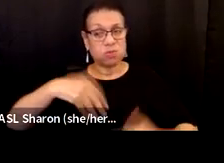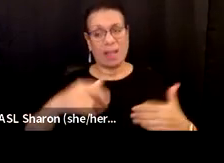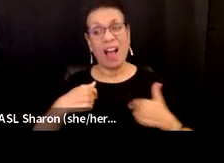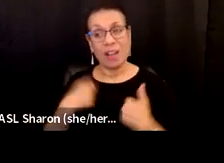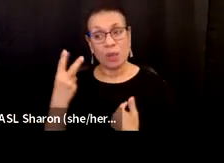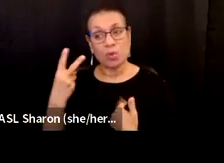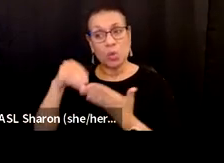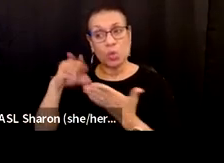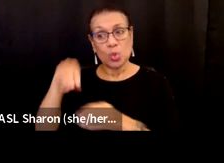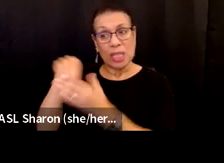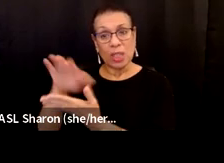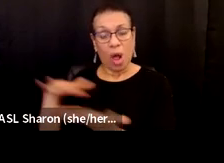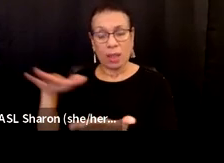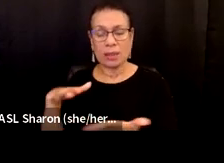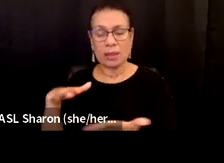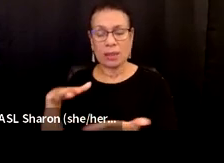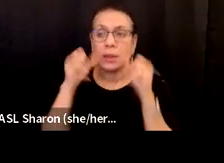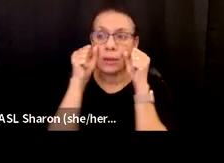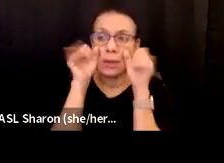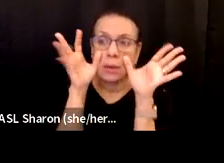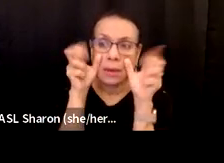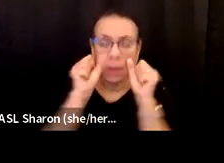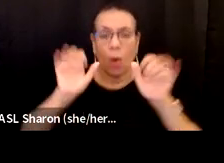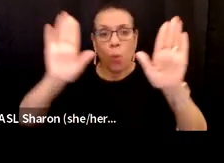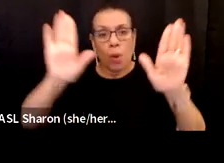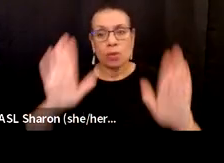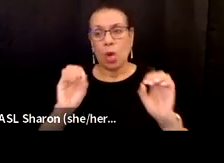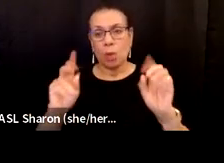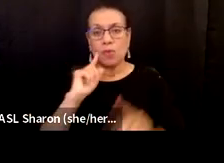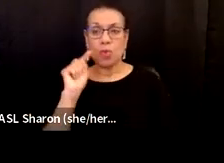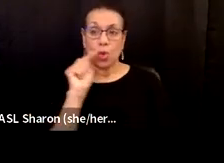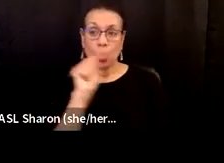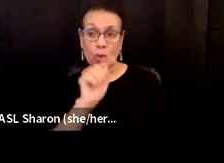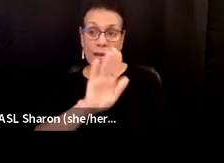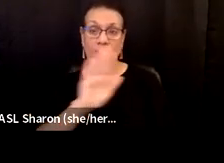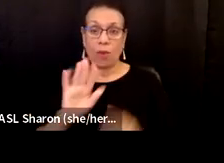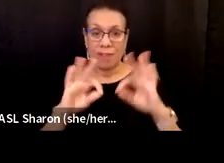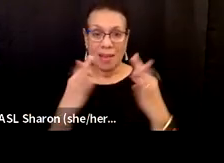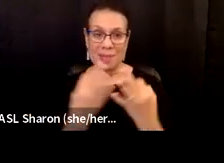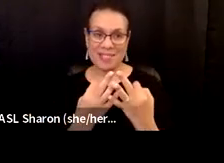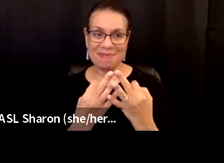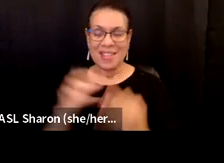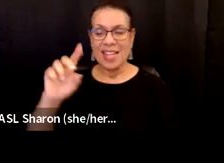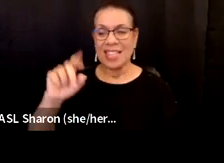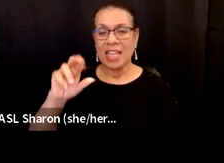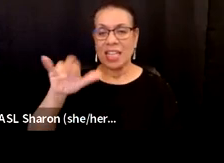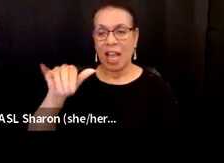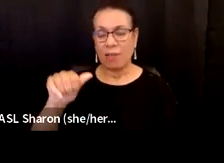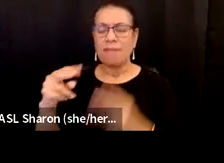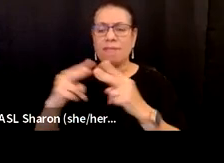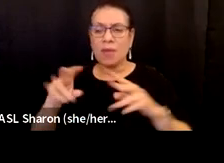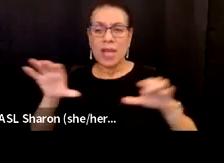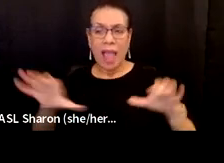myself and this is an incredible opportunity for her and her family day nara is a very active and